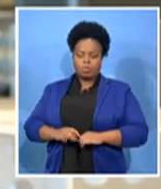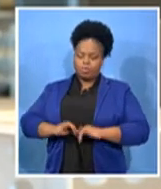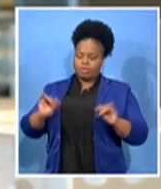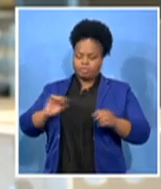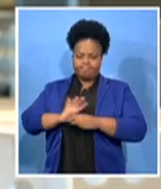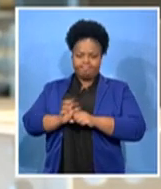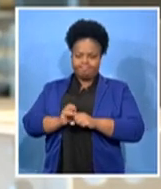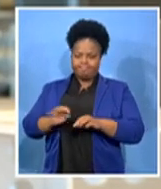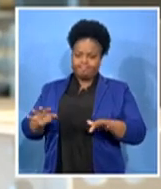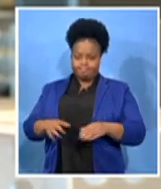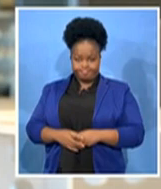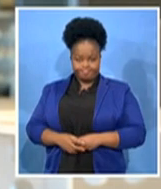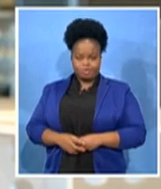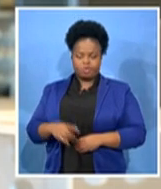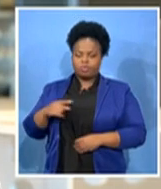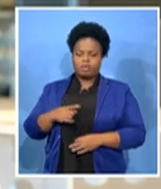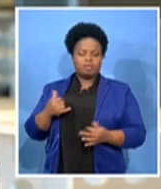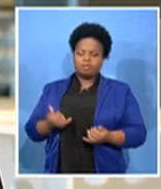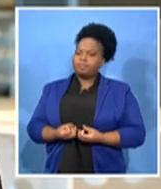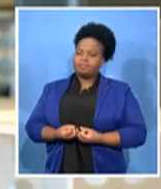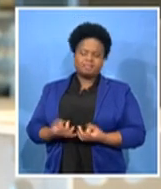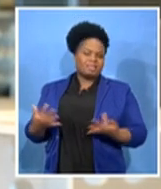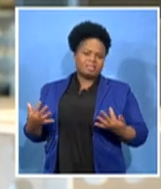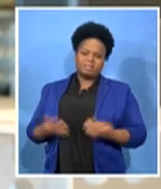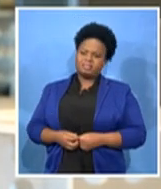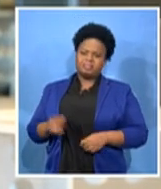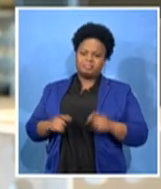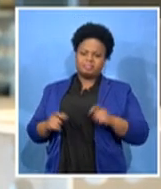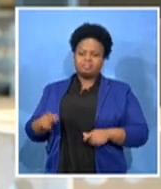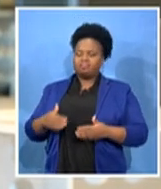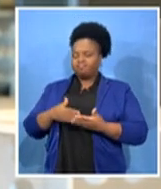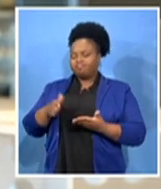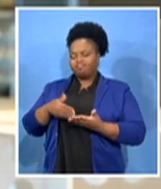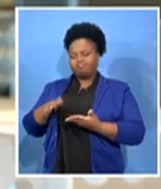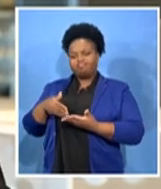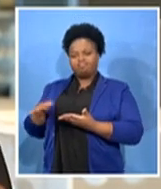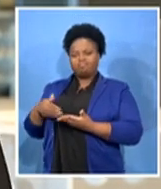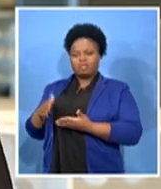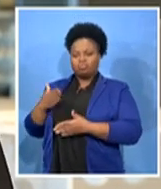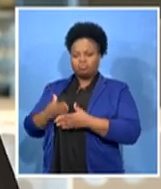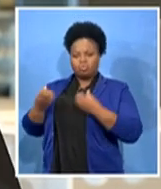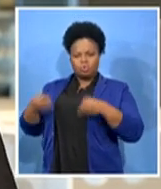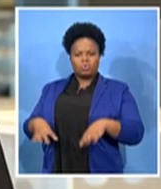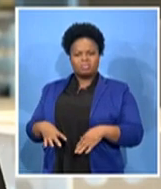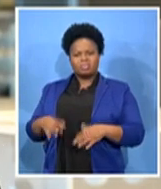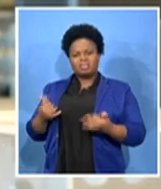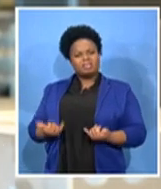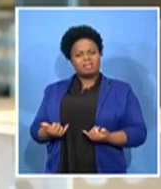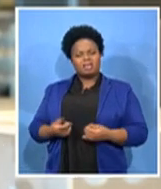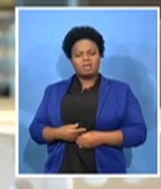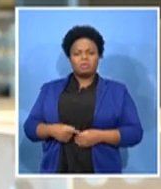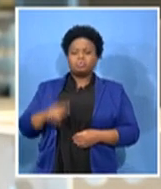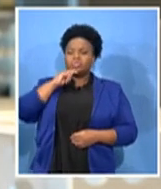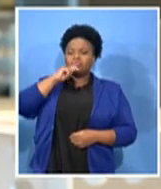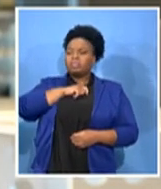to thousands of jobs being lost. So how are you going to be able to recapture, in fact, the new jobs that would now